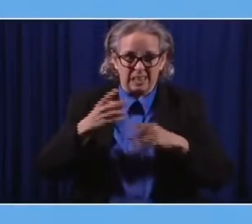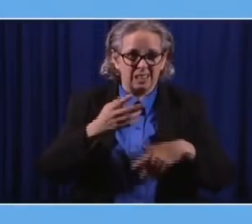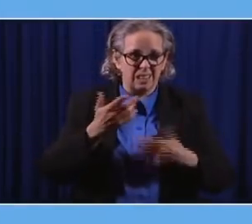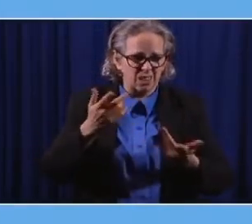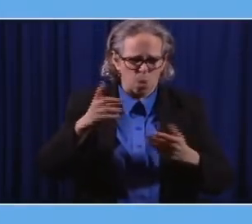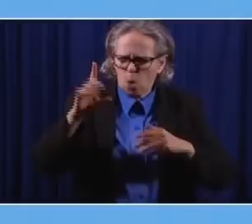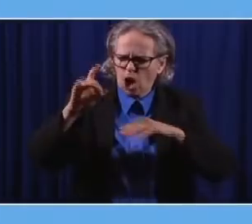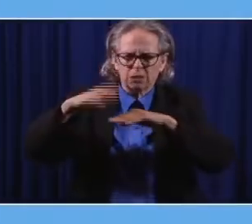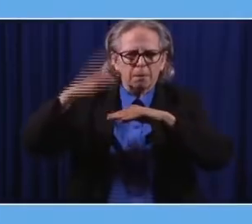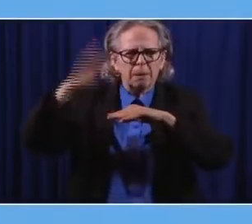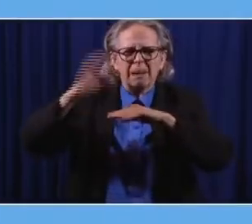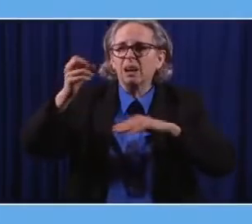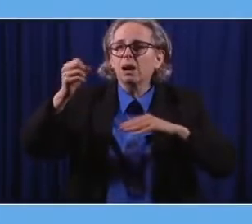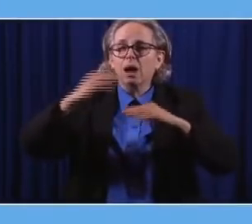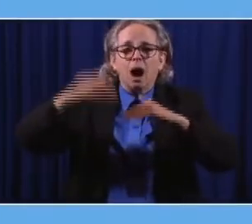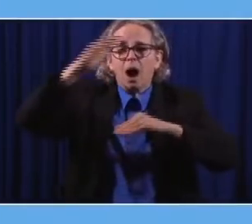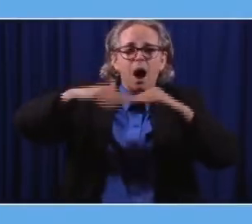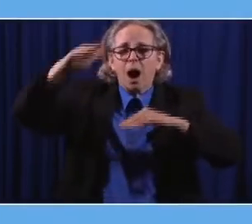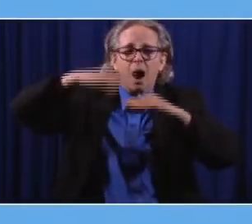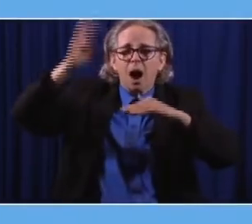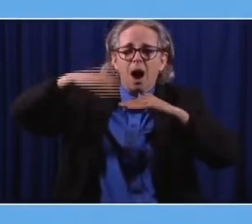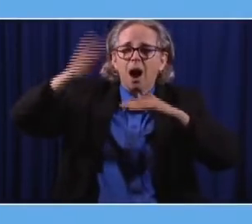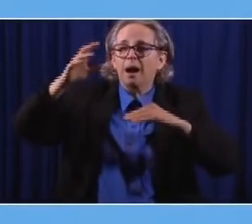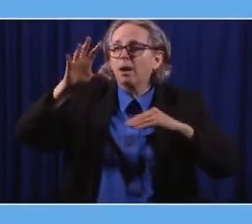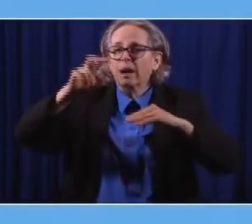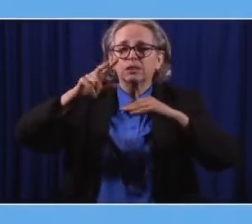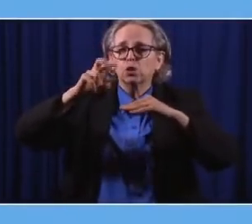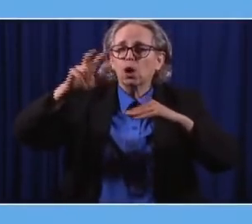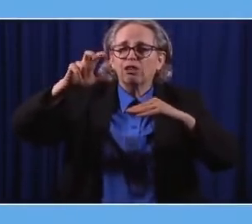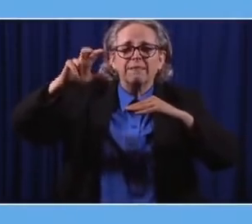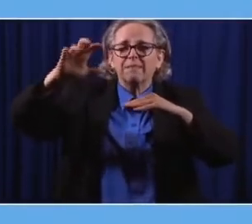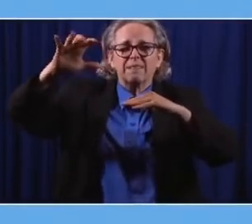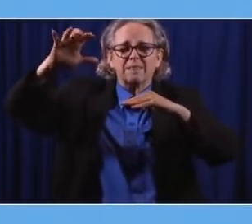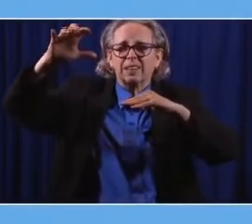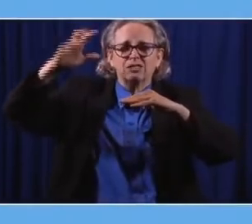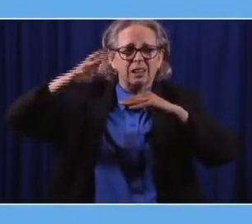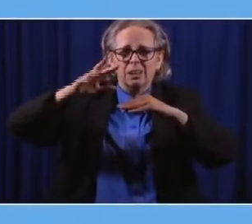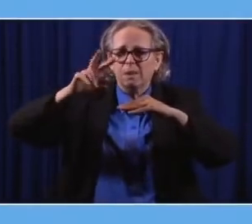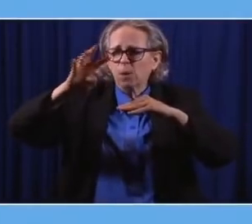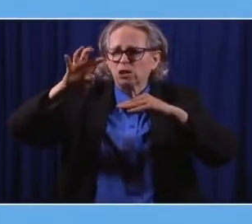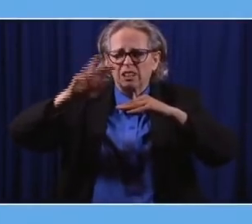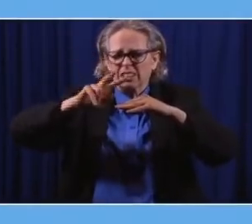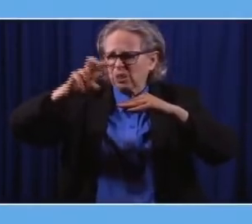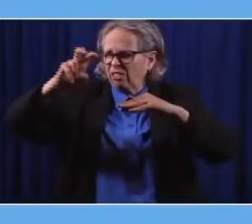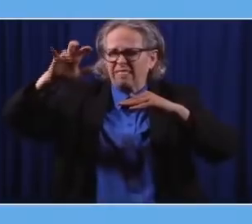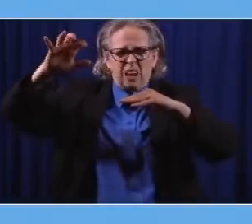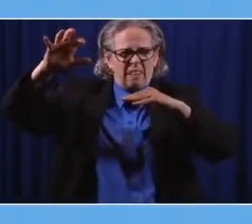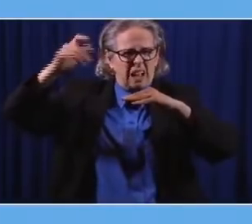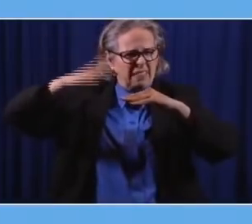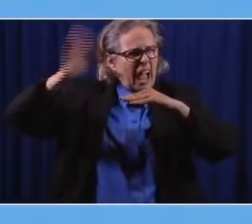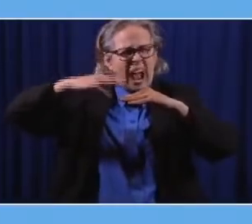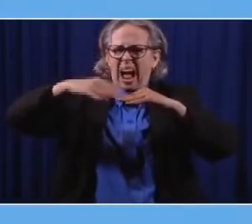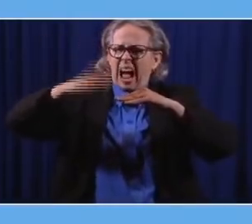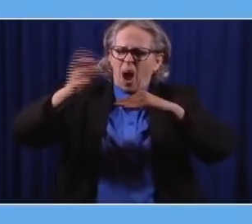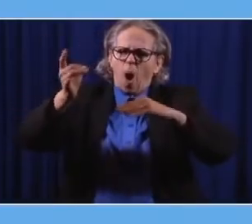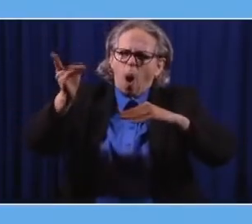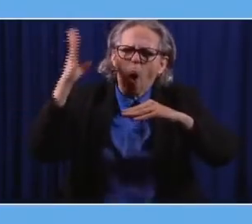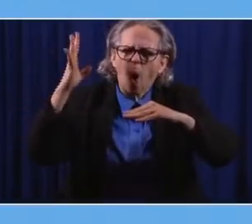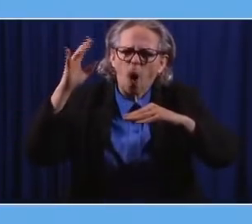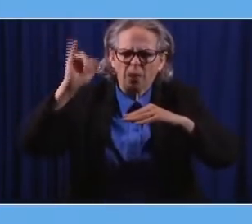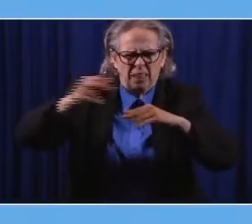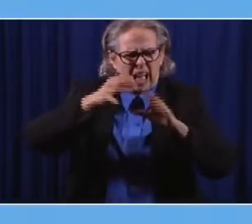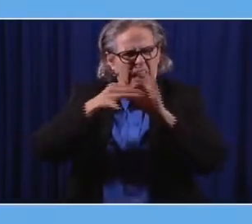you can see these are, 5.5 times, 3 times, some of them 2 times. So very,